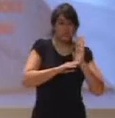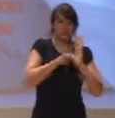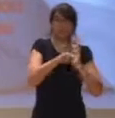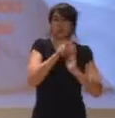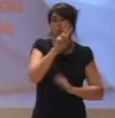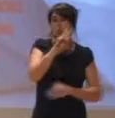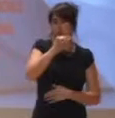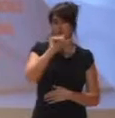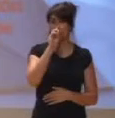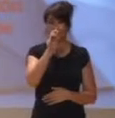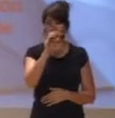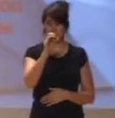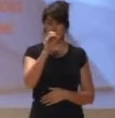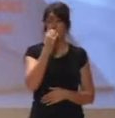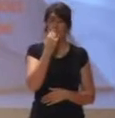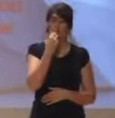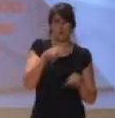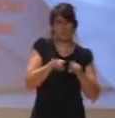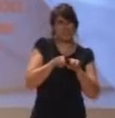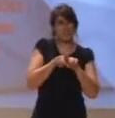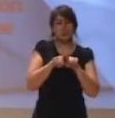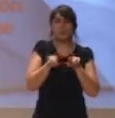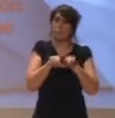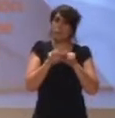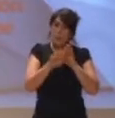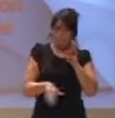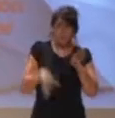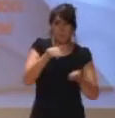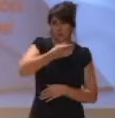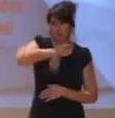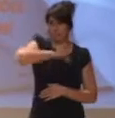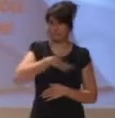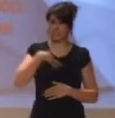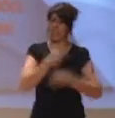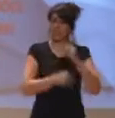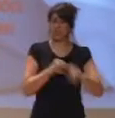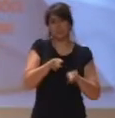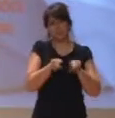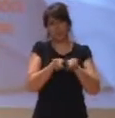2.0 applications, but of course this would be later on. That would be like a step forward.